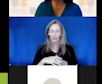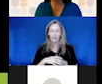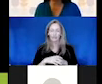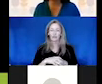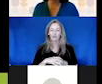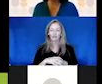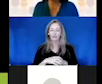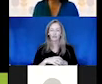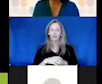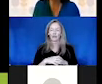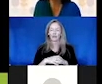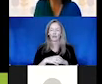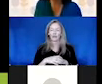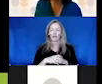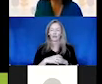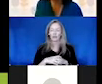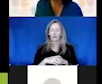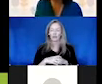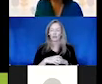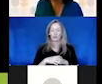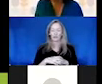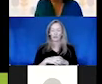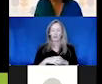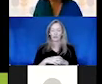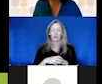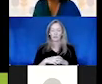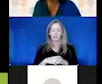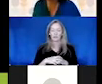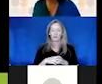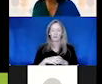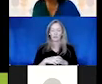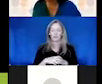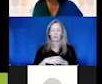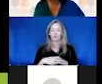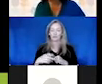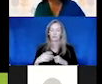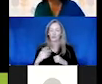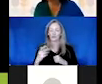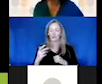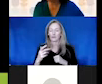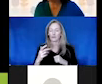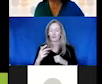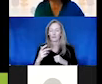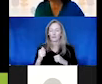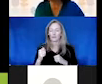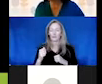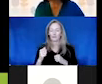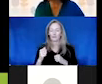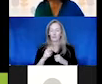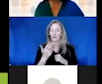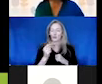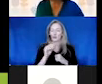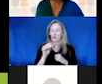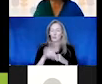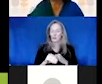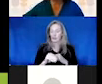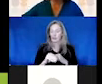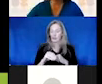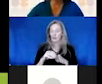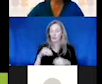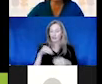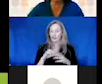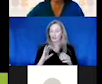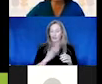only 4.7% statewide, and a Healthy People 2020 target of no more than